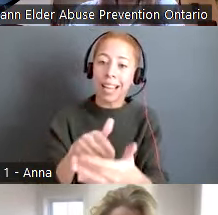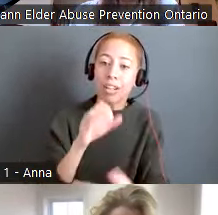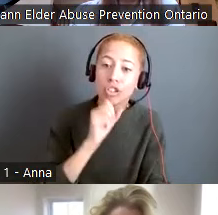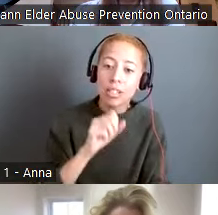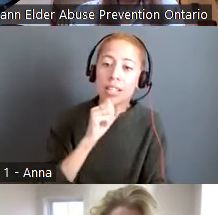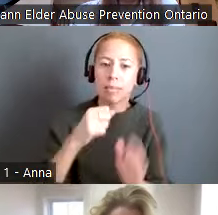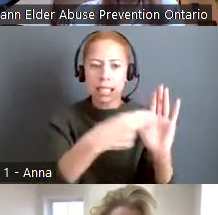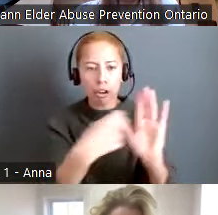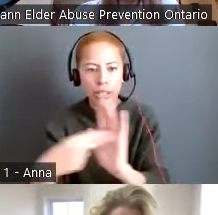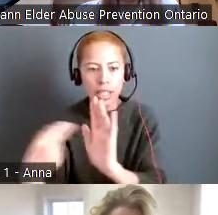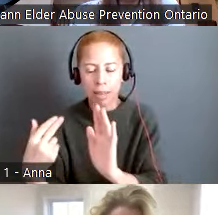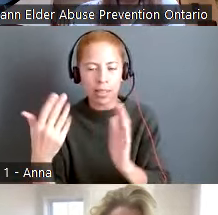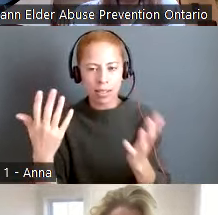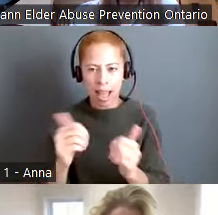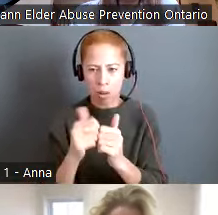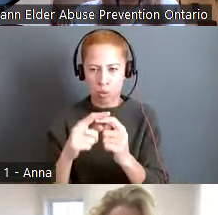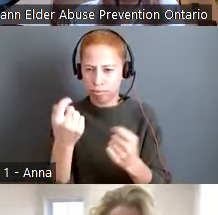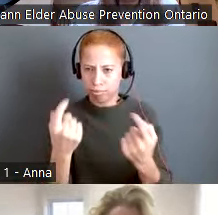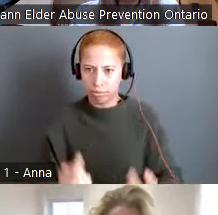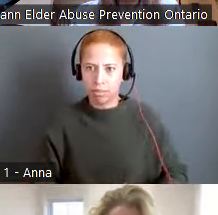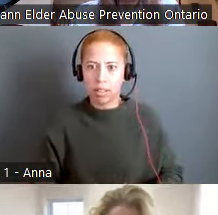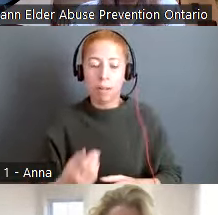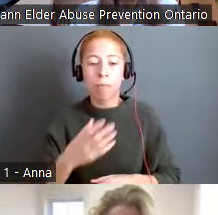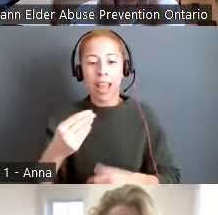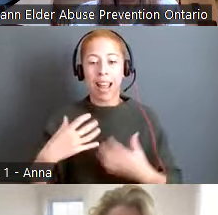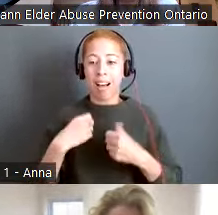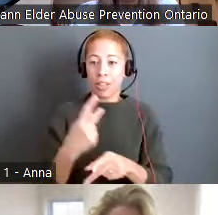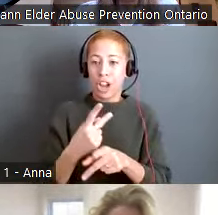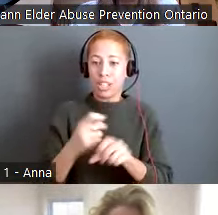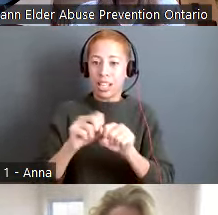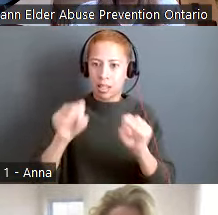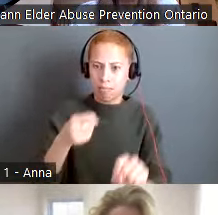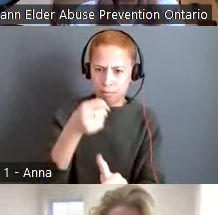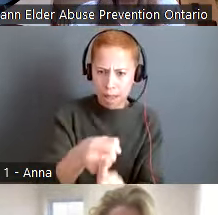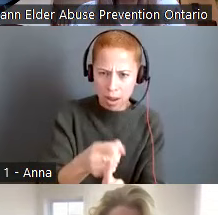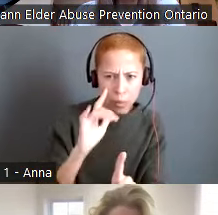what most importantly is the impact on our healthcare system and for seniors and families